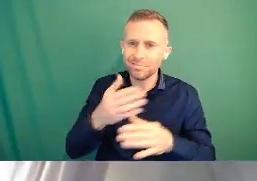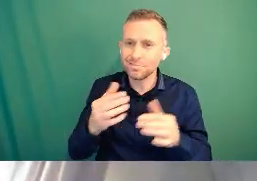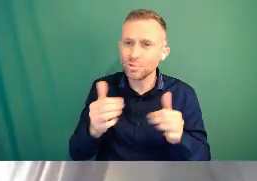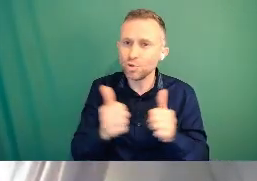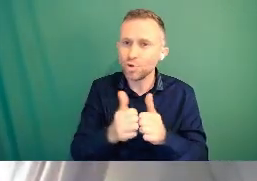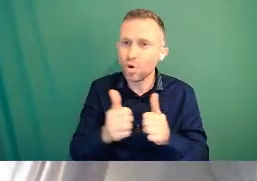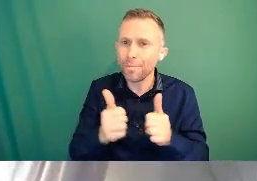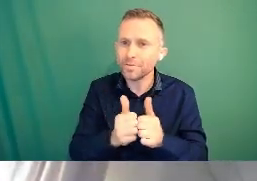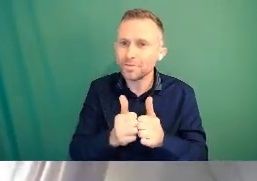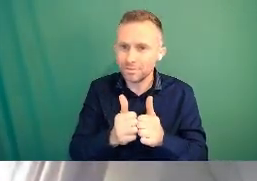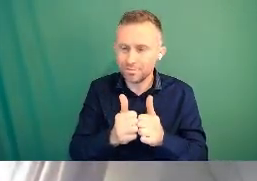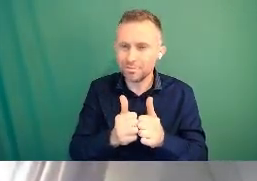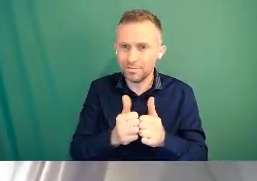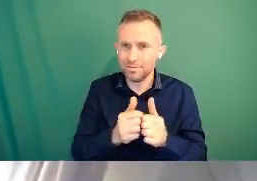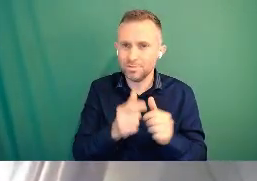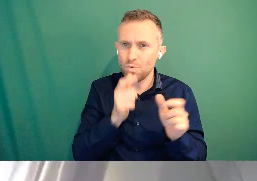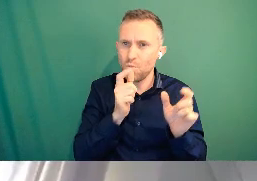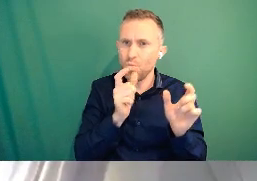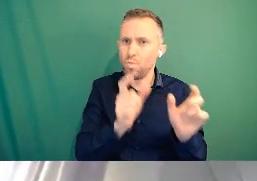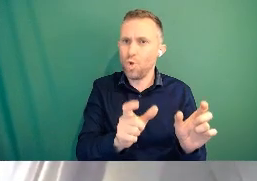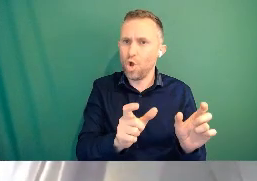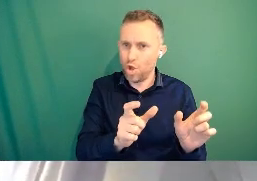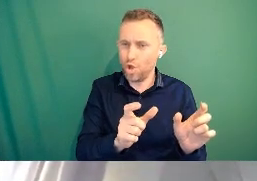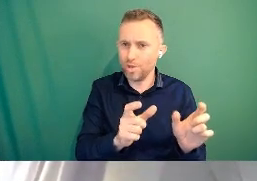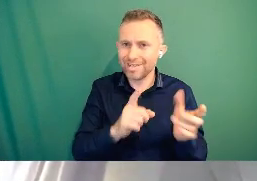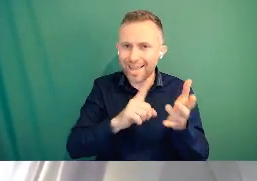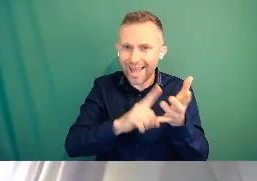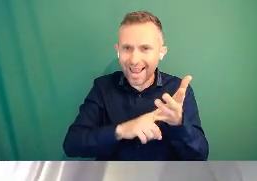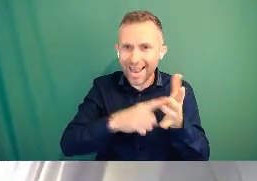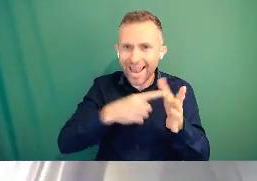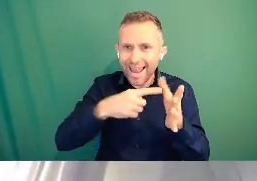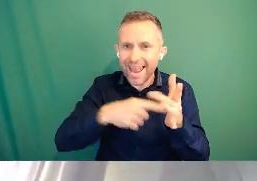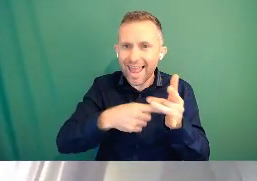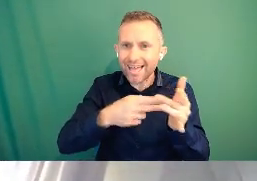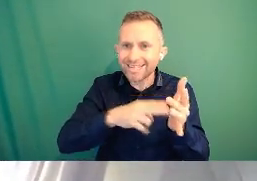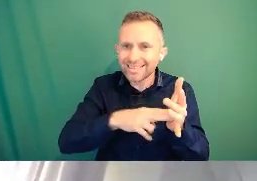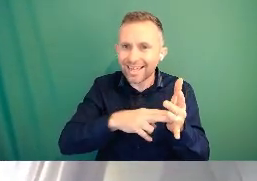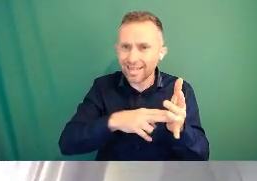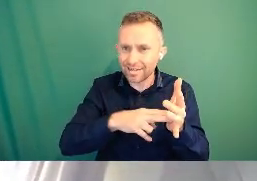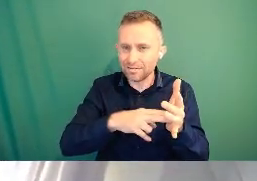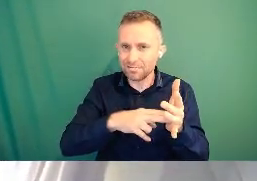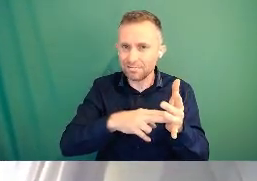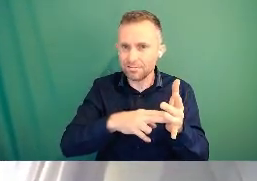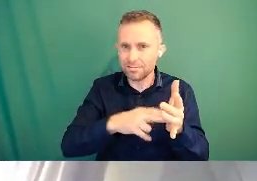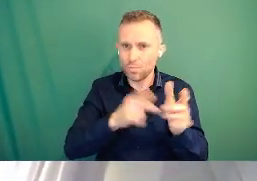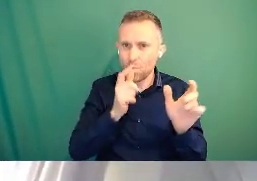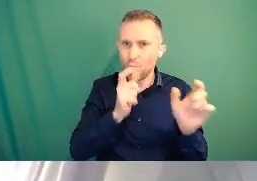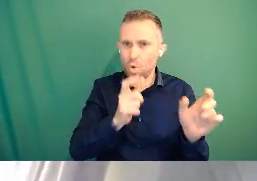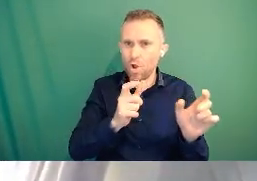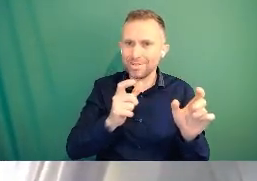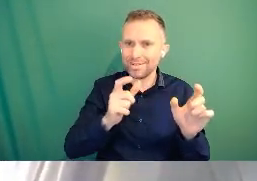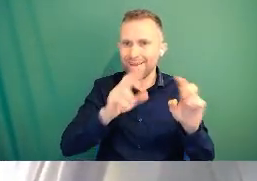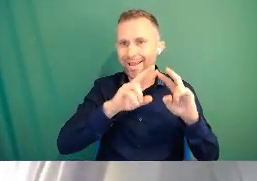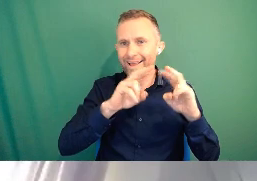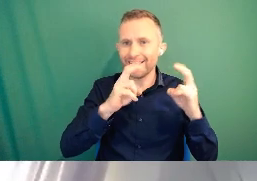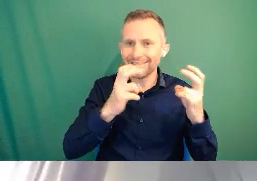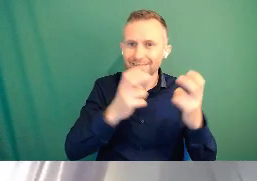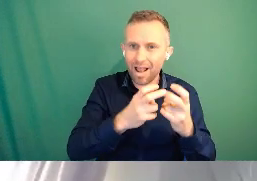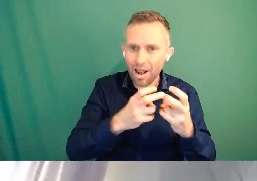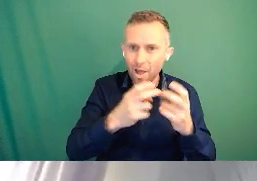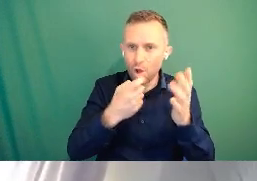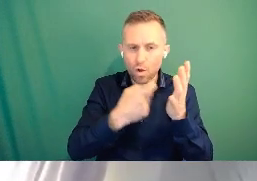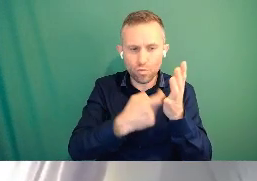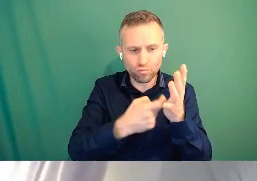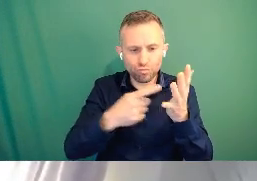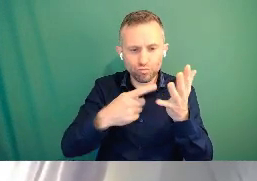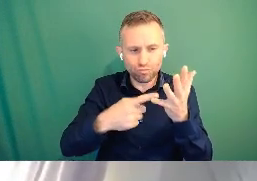the earliest documentation of Castell Coch, it was called, my Latin isn't great, but Castel